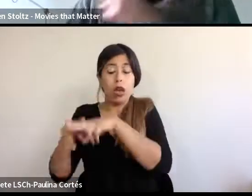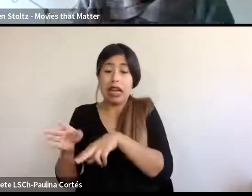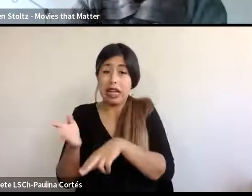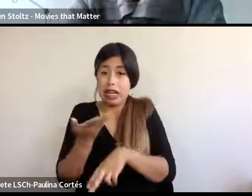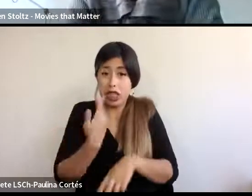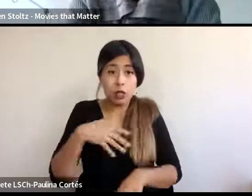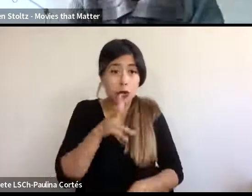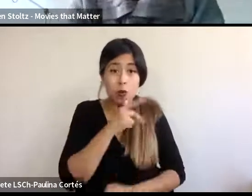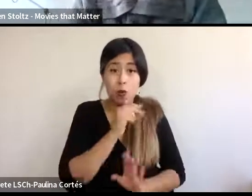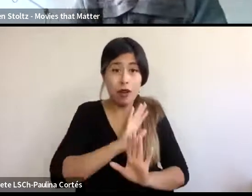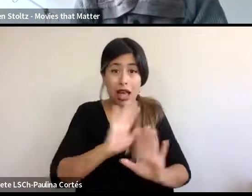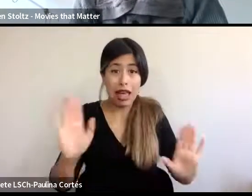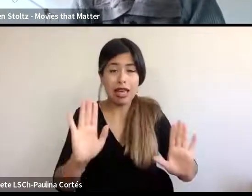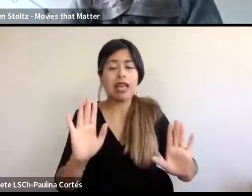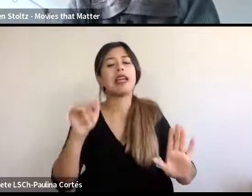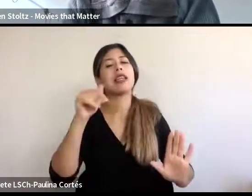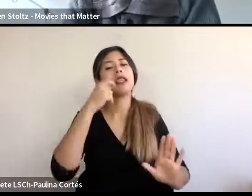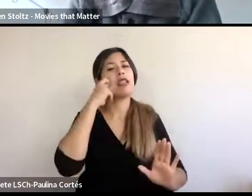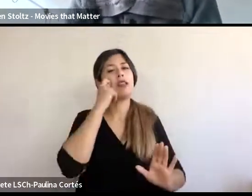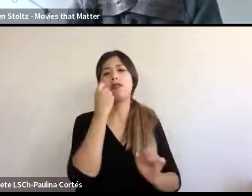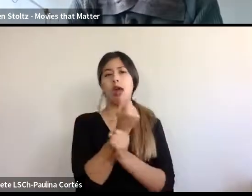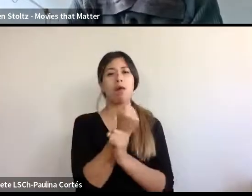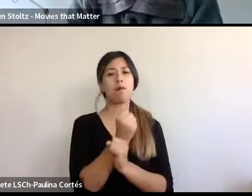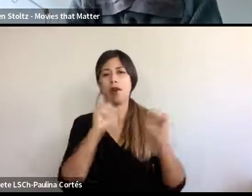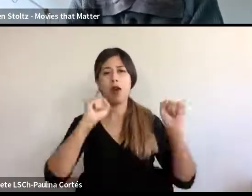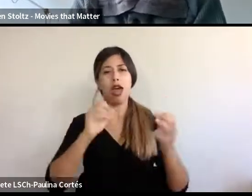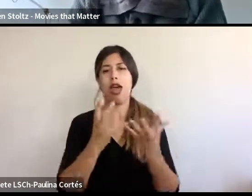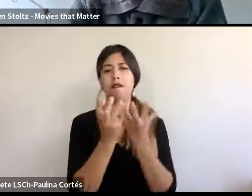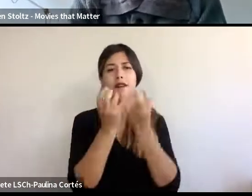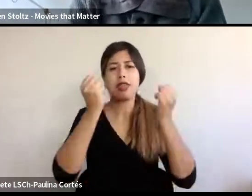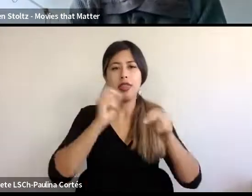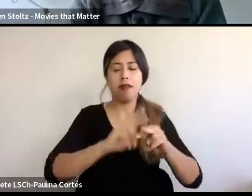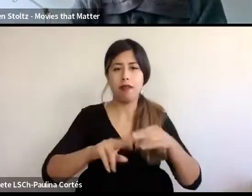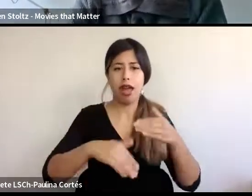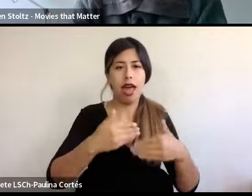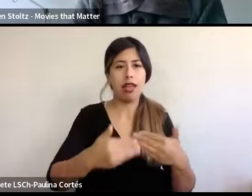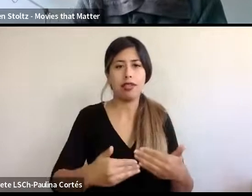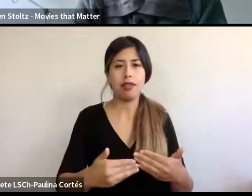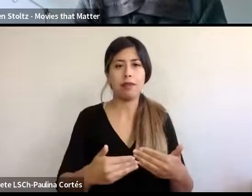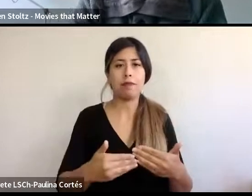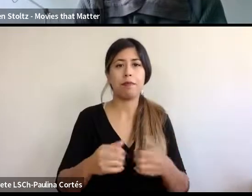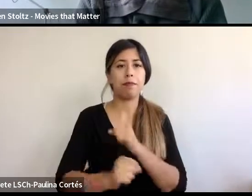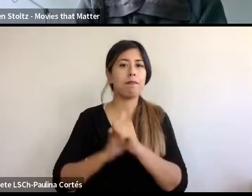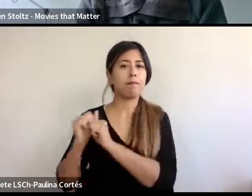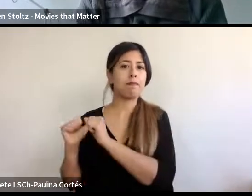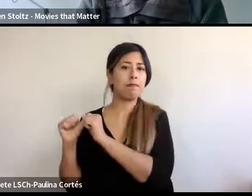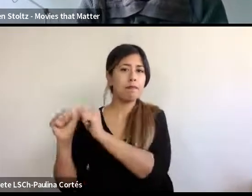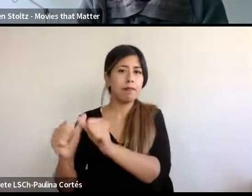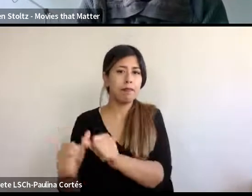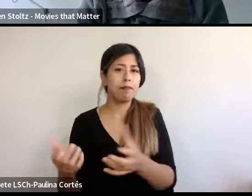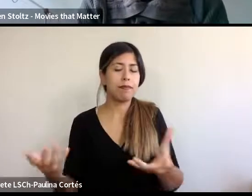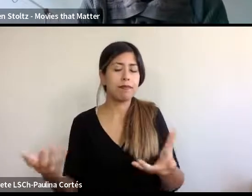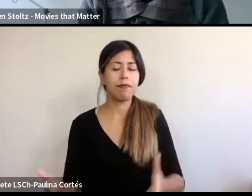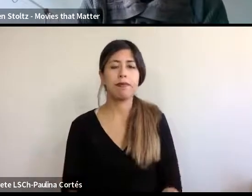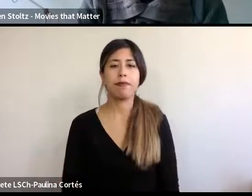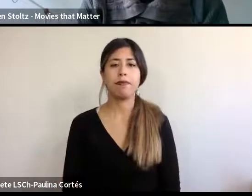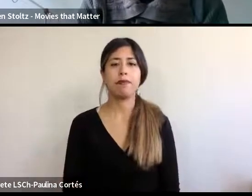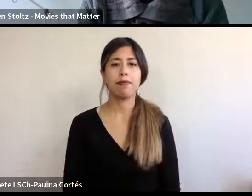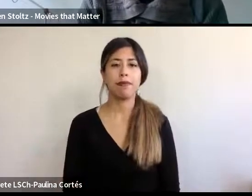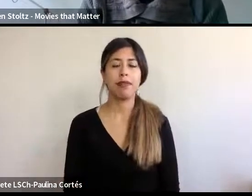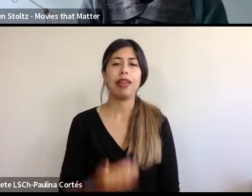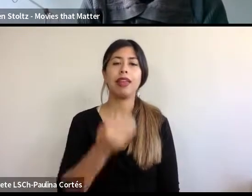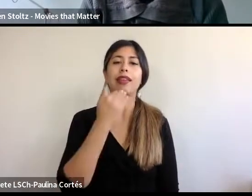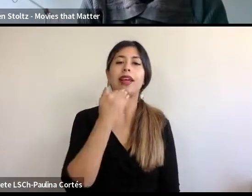maintain the festival throughout these all these years. We are also collaborating with the local embassies